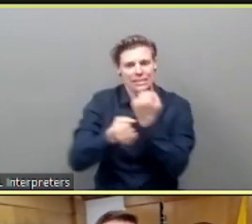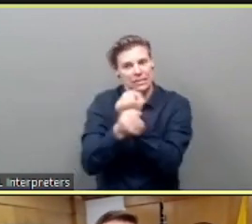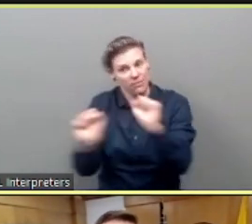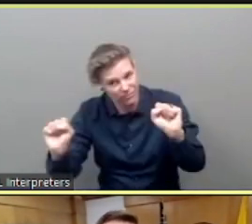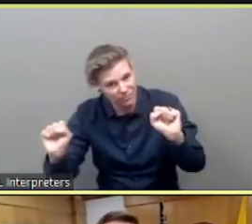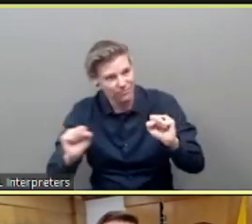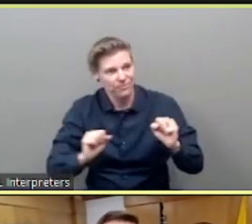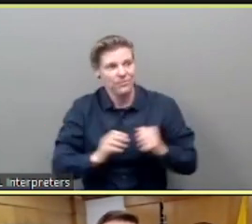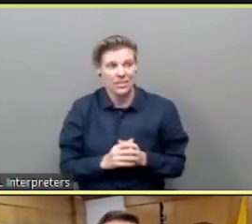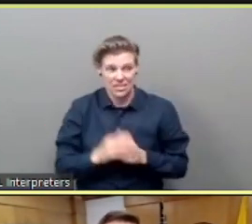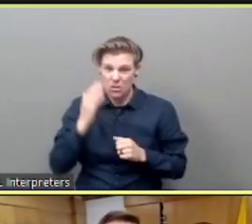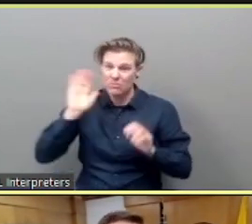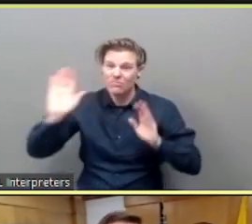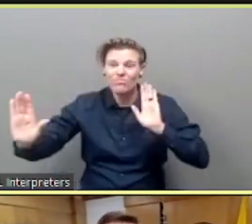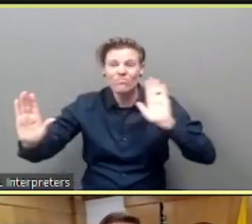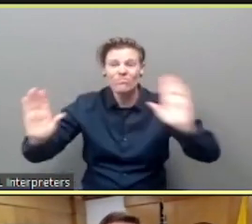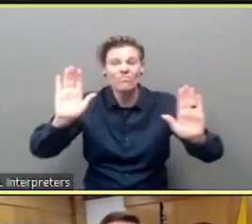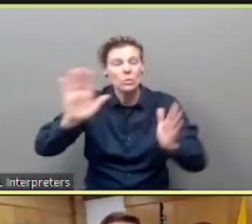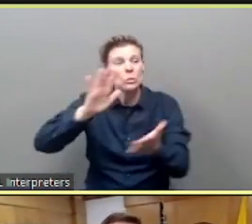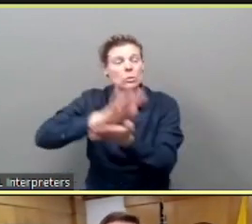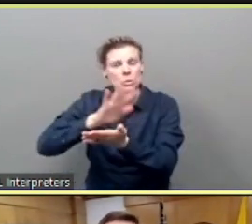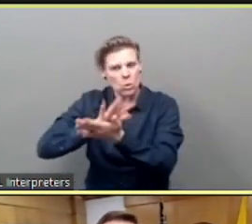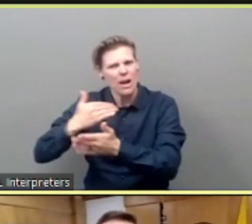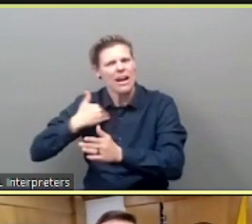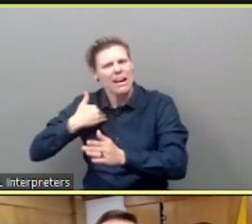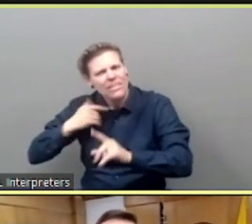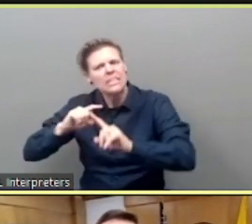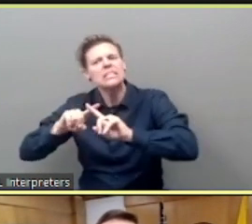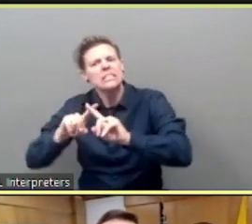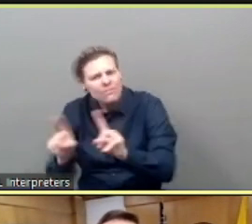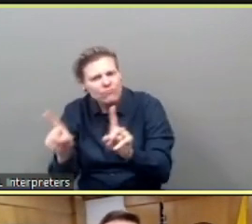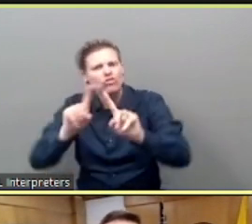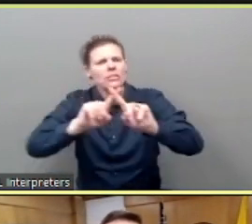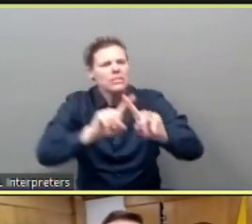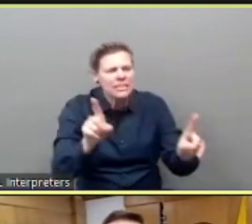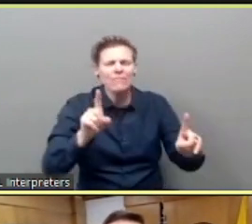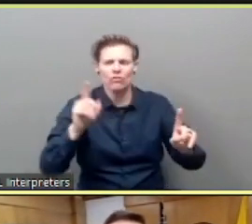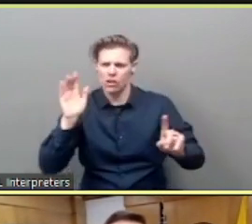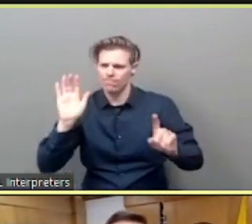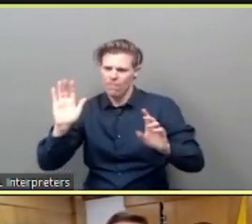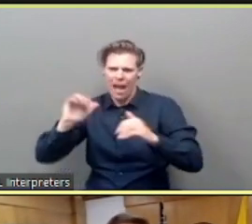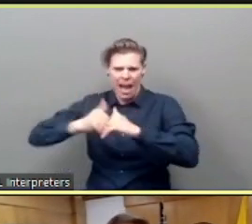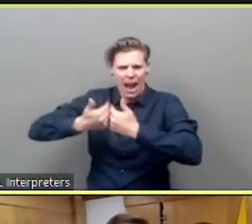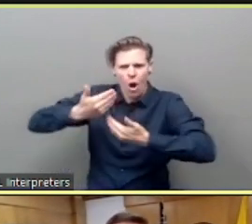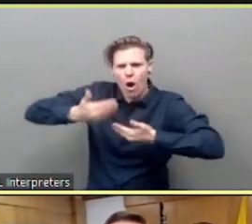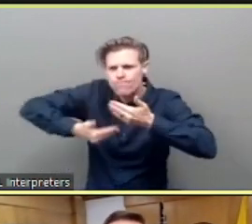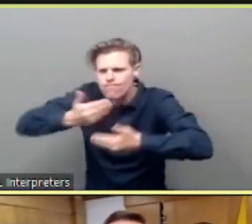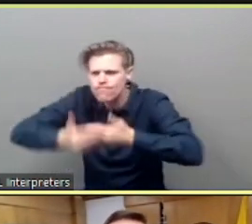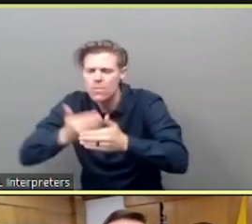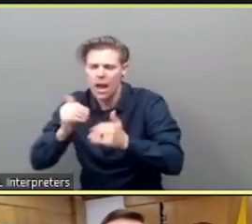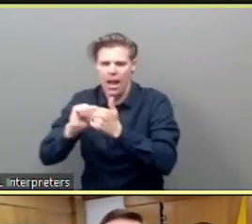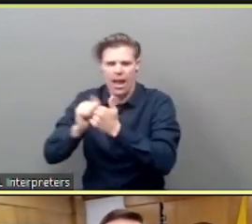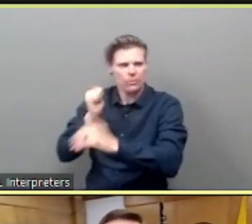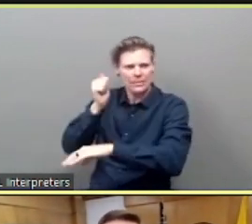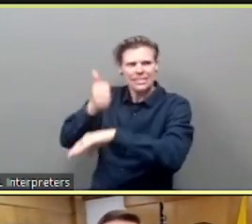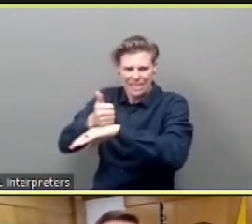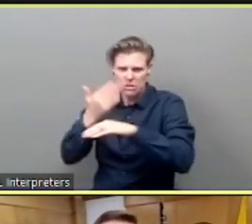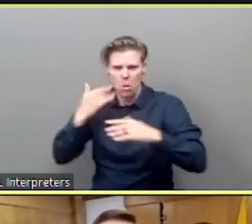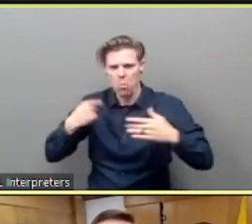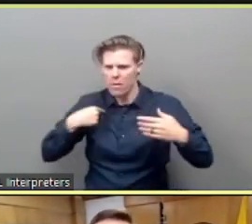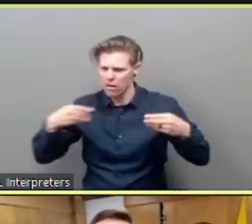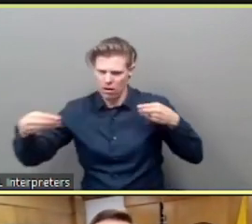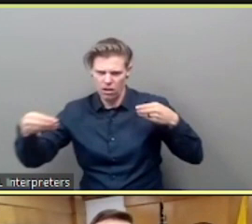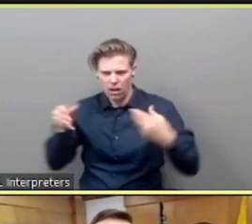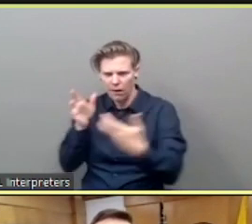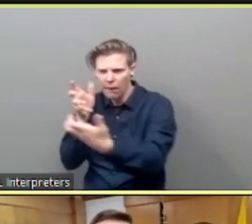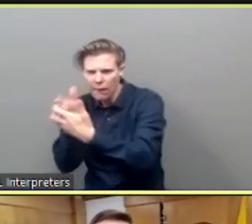school, every community is different and unique in some ways. And so the flexibility that we're able to provide in this